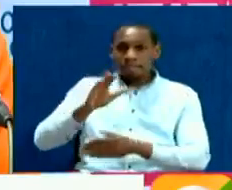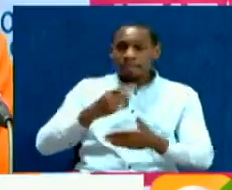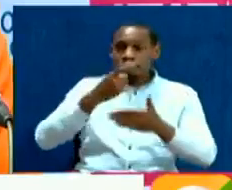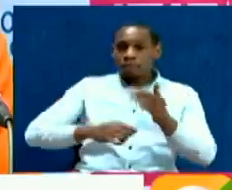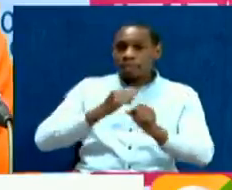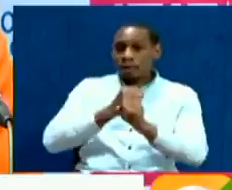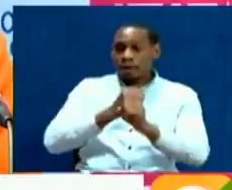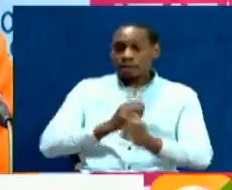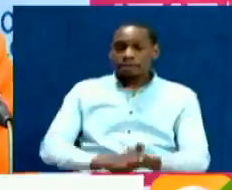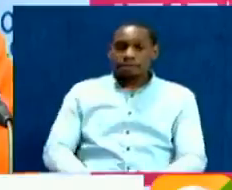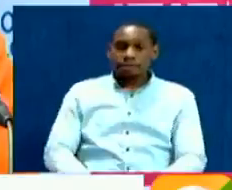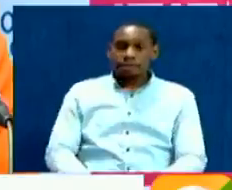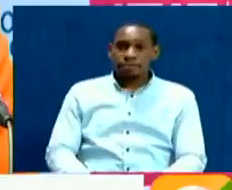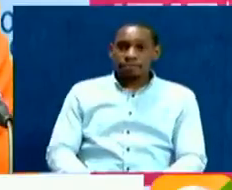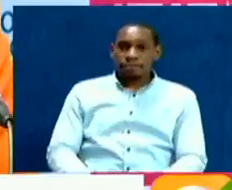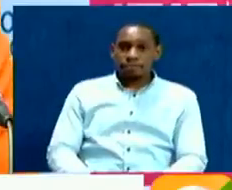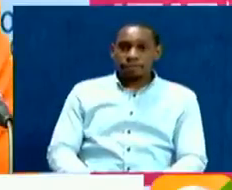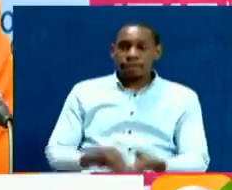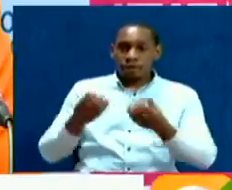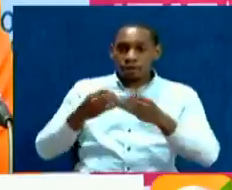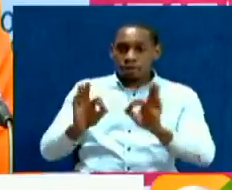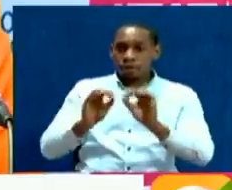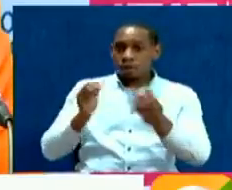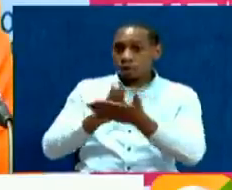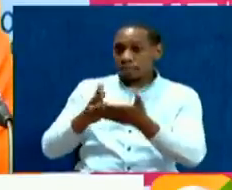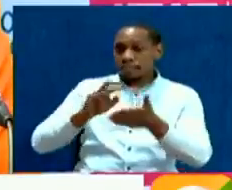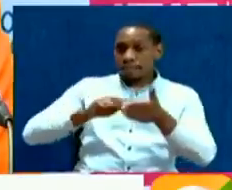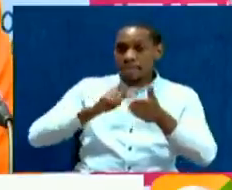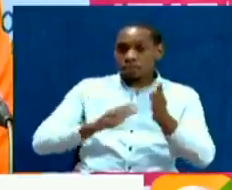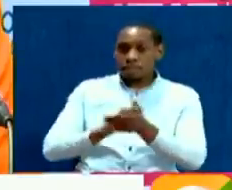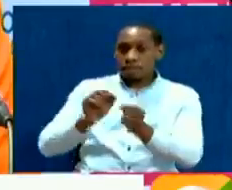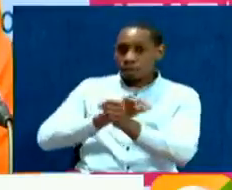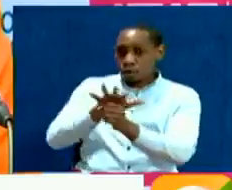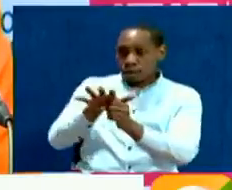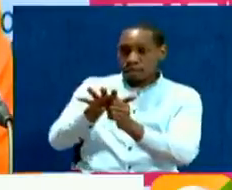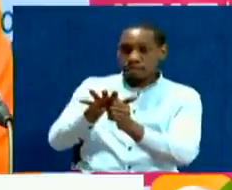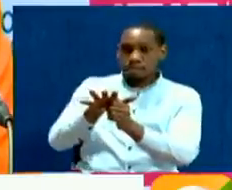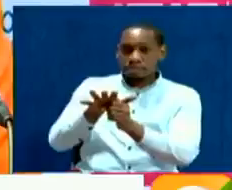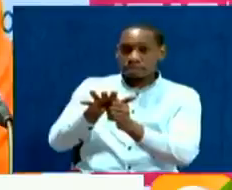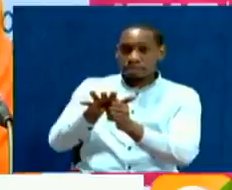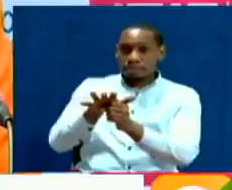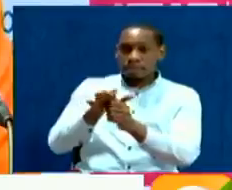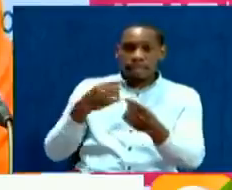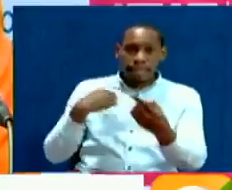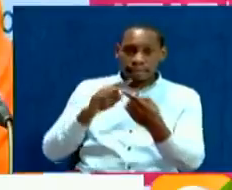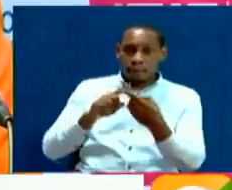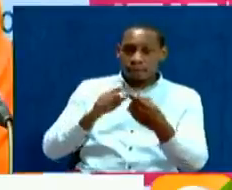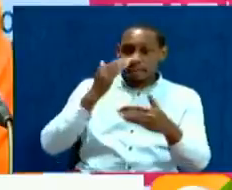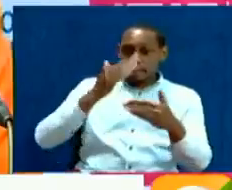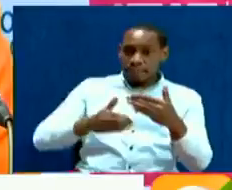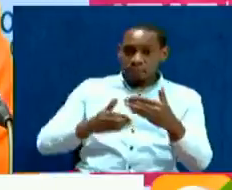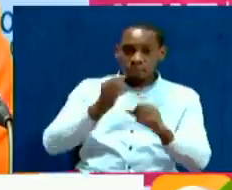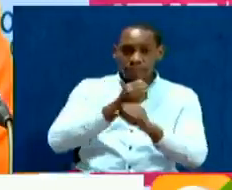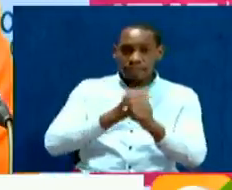of operations. Informal sector. It means that COVID-19 did not only stop